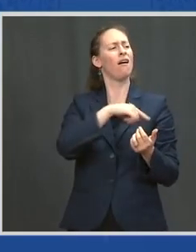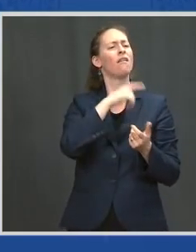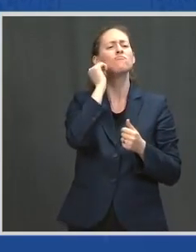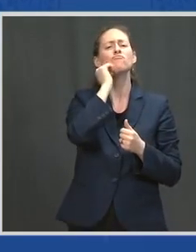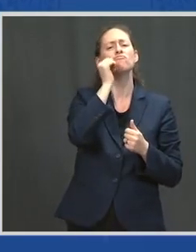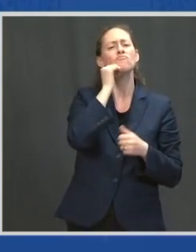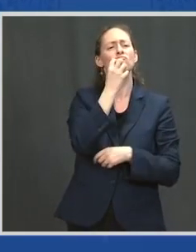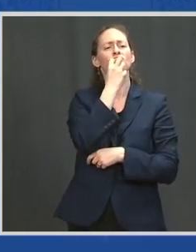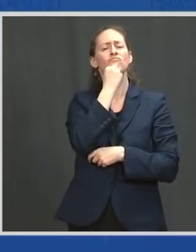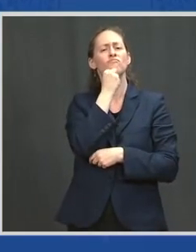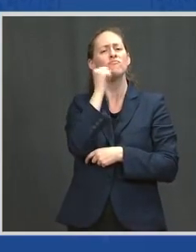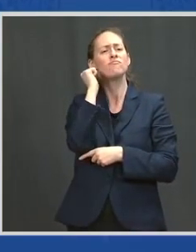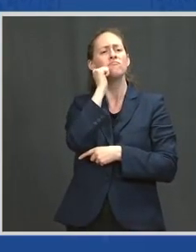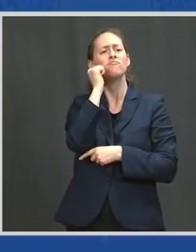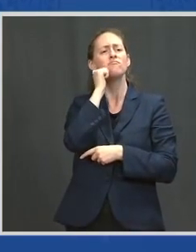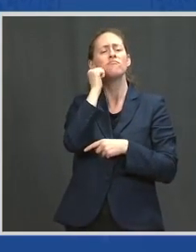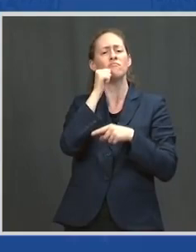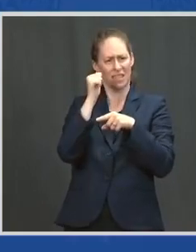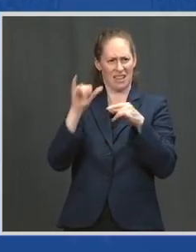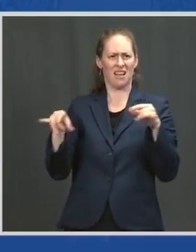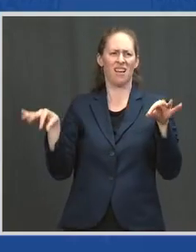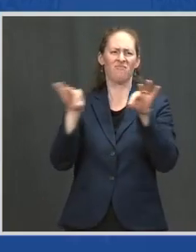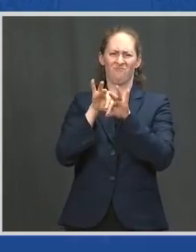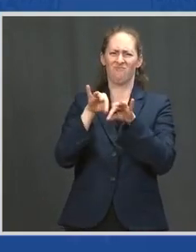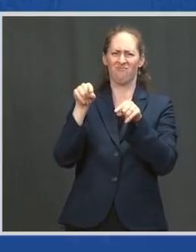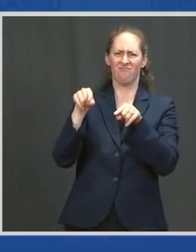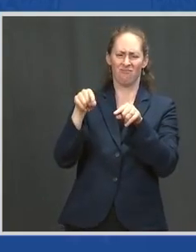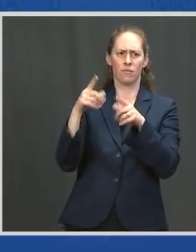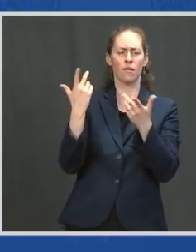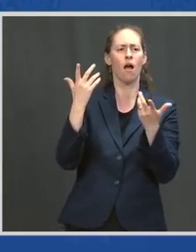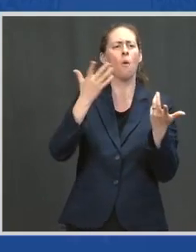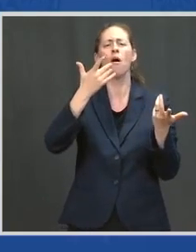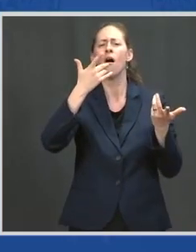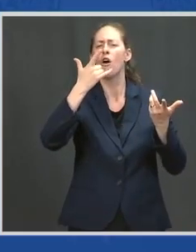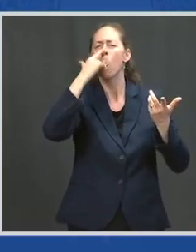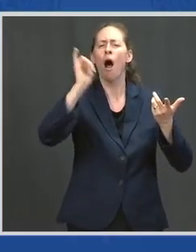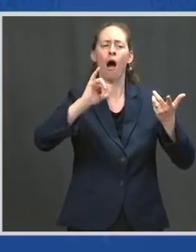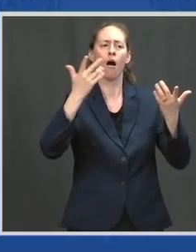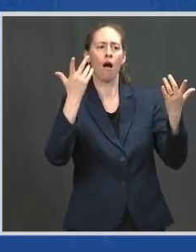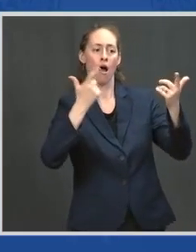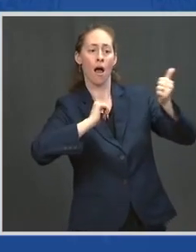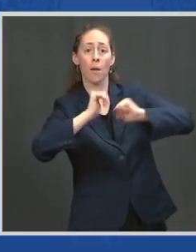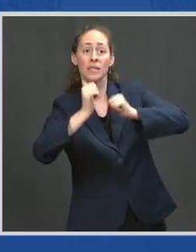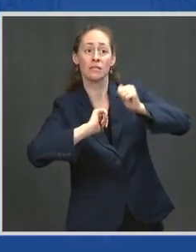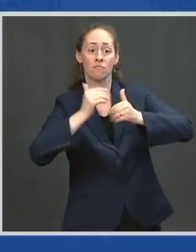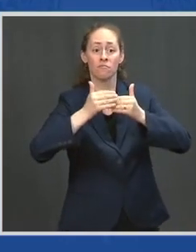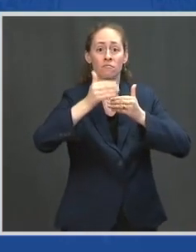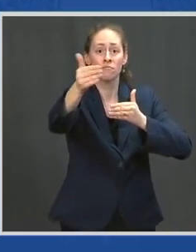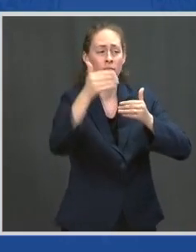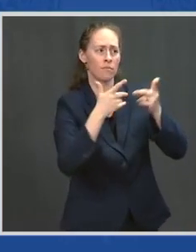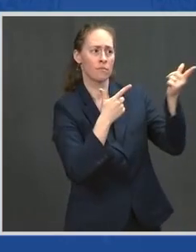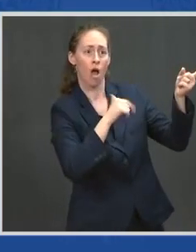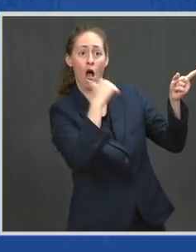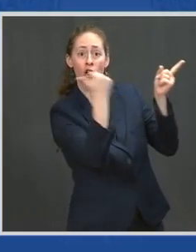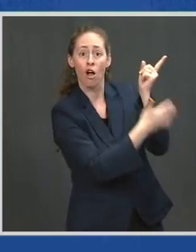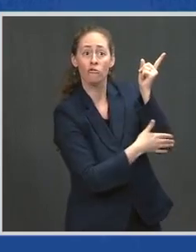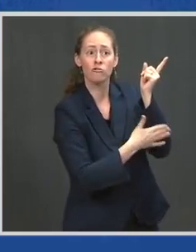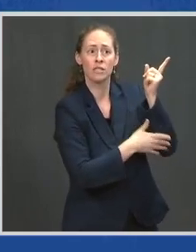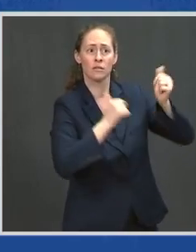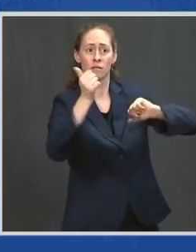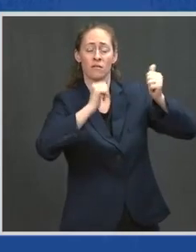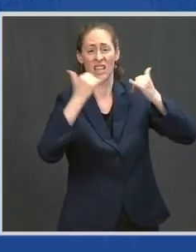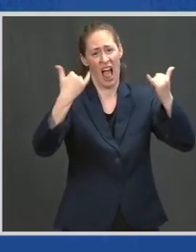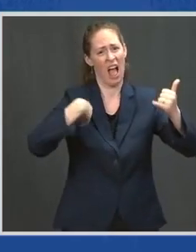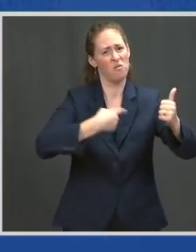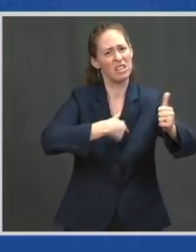need to win the competition with other nations in the future. because we're in a race. We're in a race. It all starts with